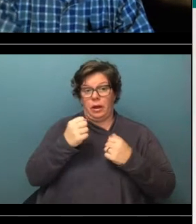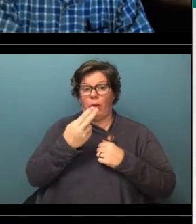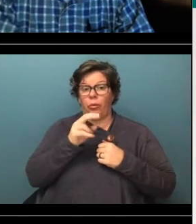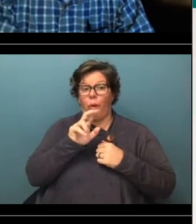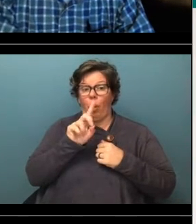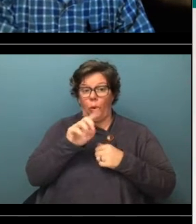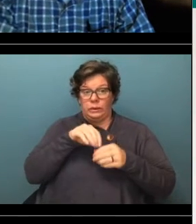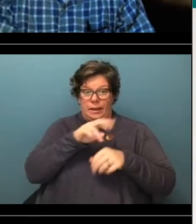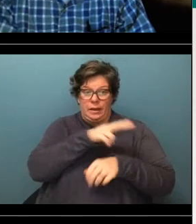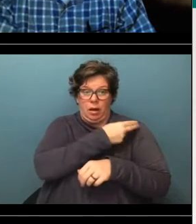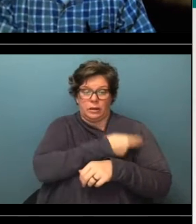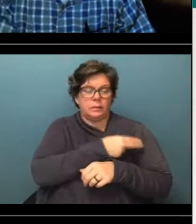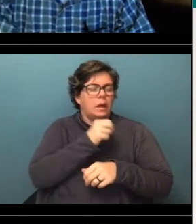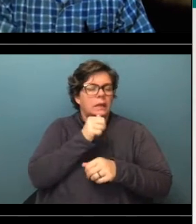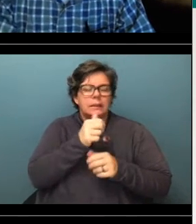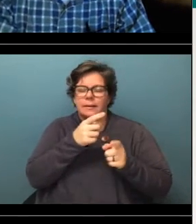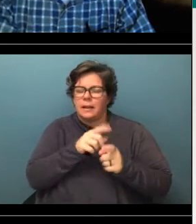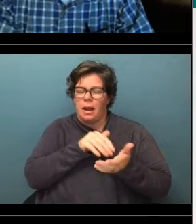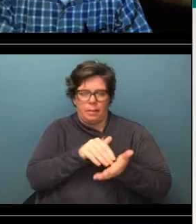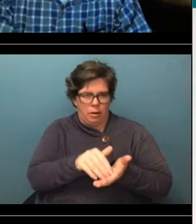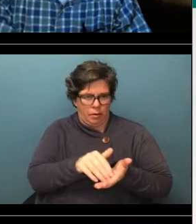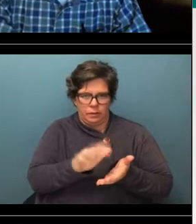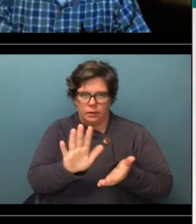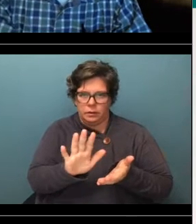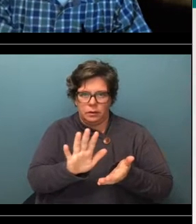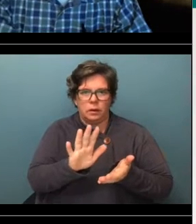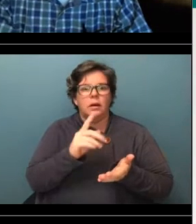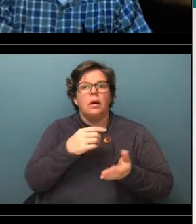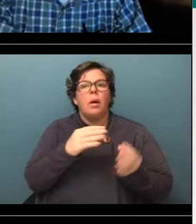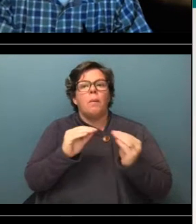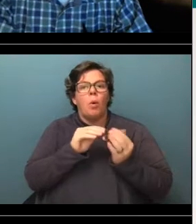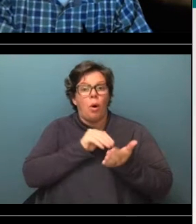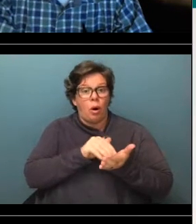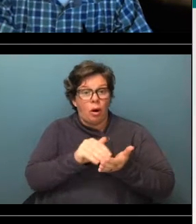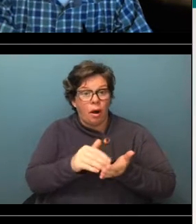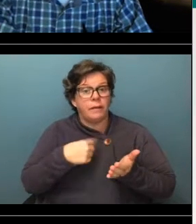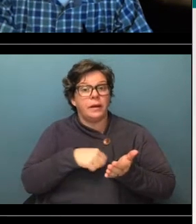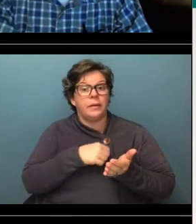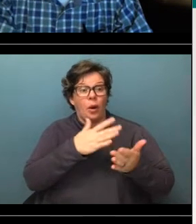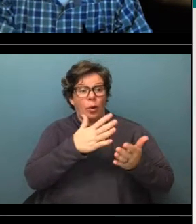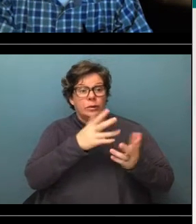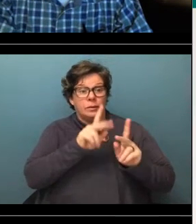often as our ability to get the people of